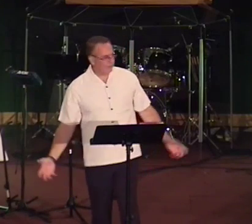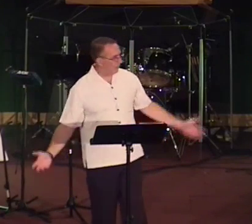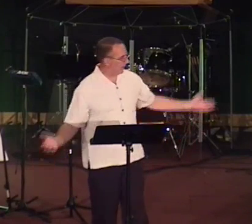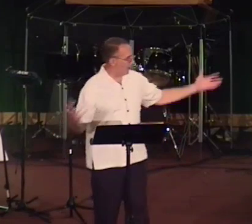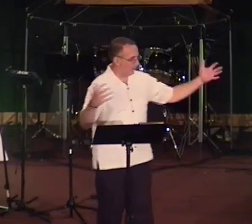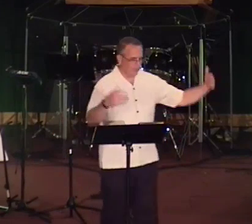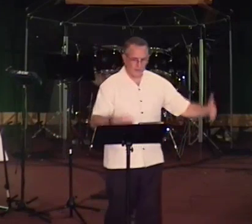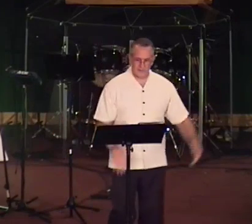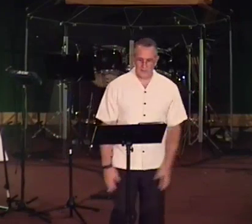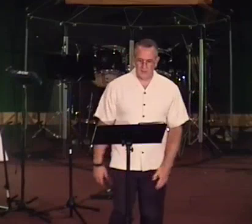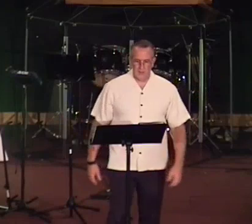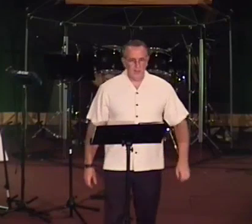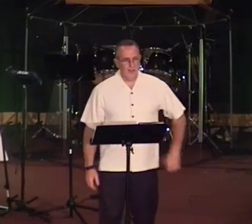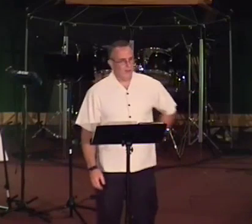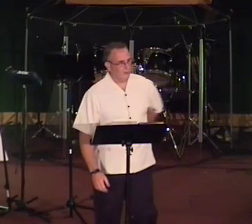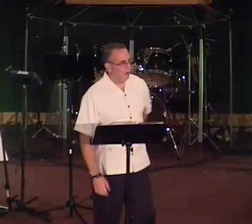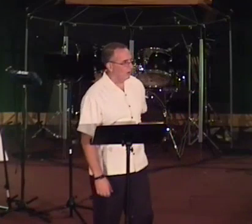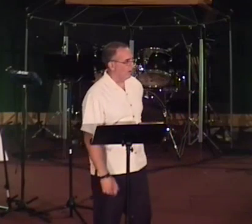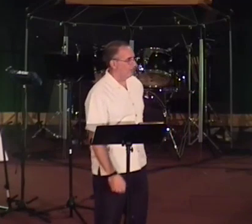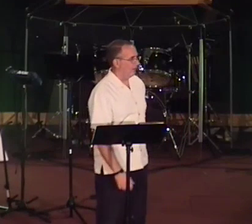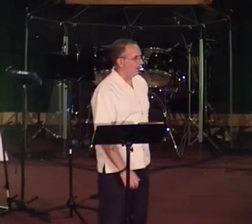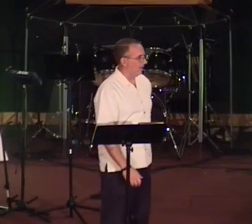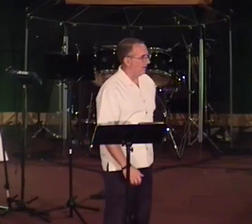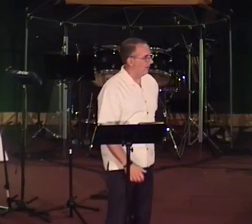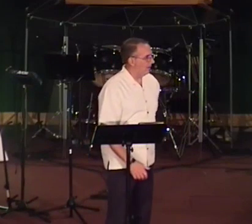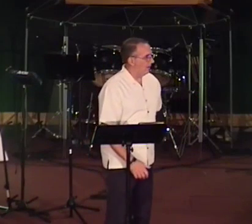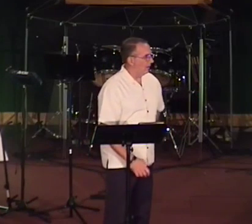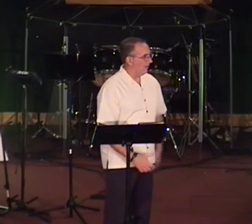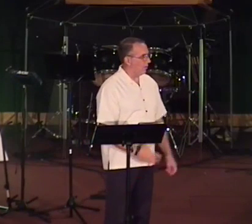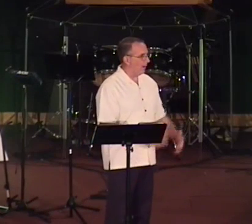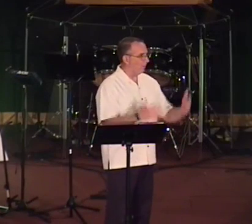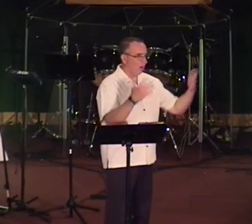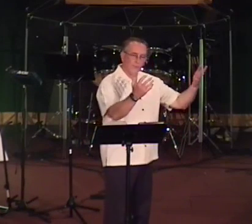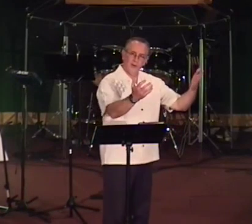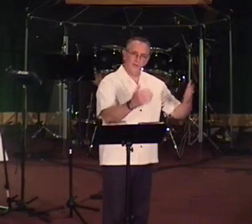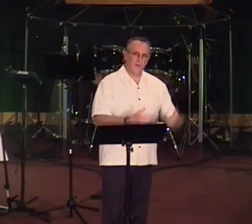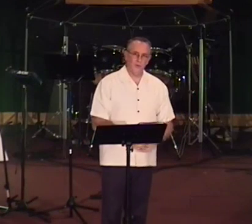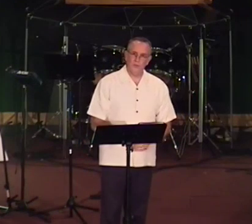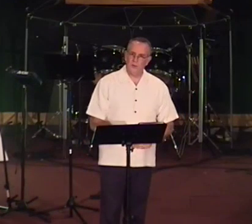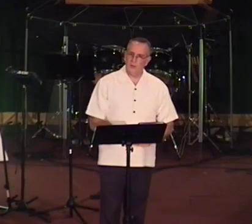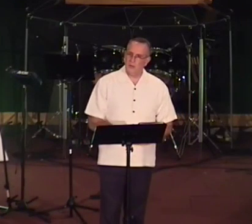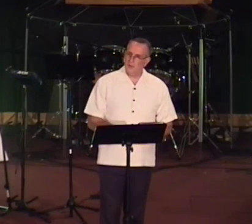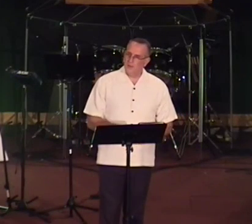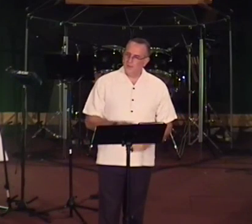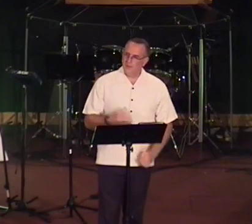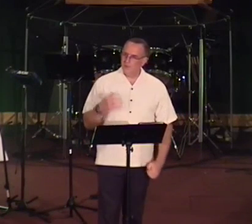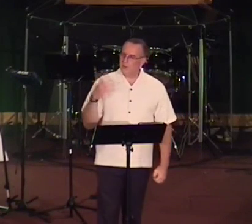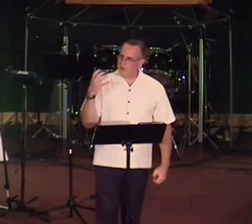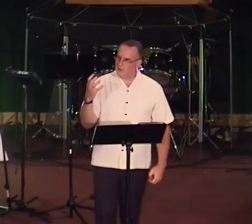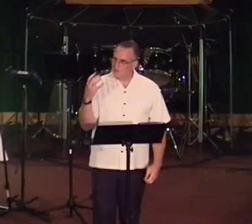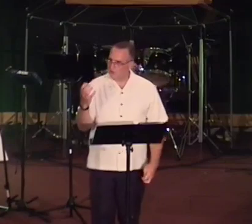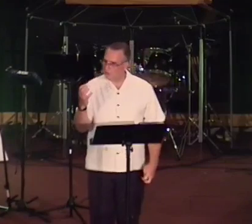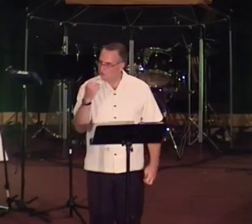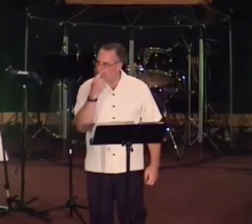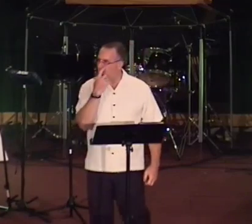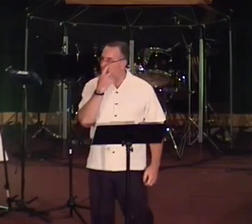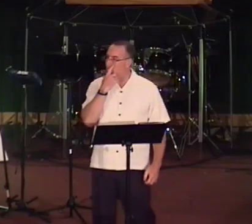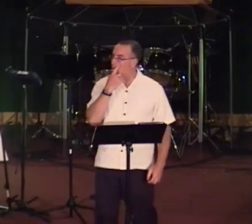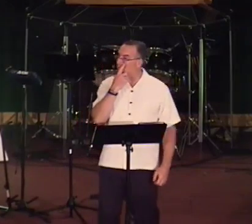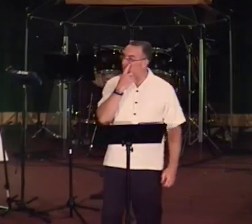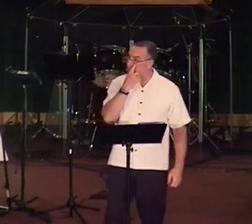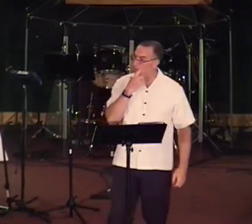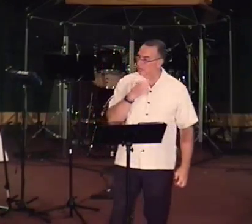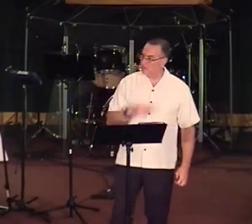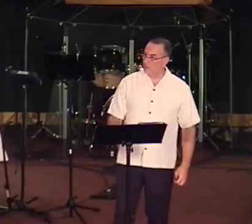but the band's going to come and lead us in a song, and I think it'd be quite appropriate if you need to confess your faith